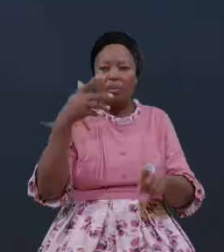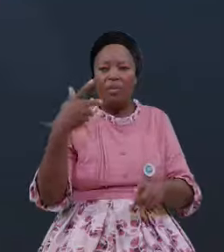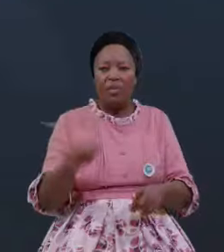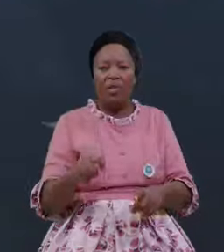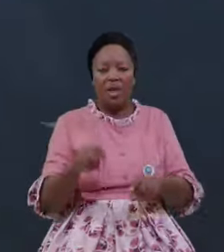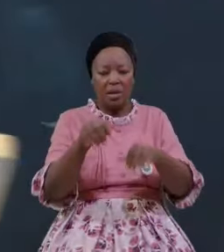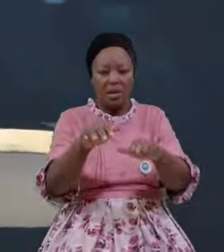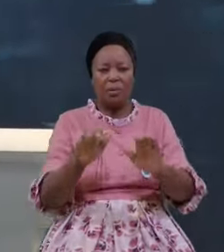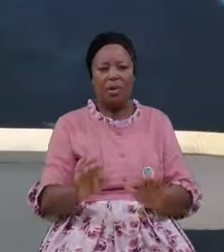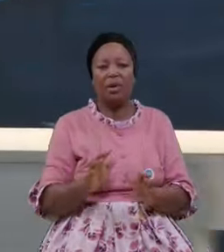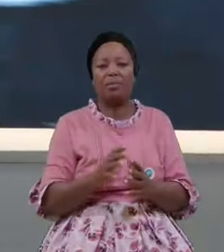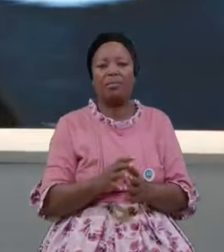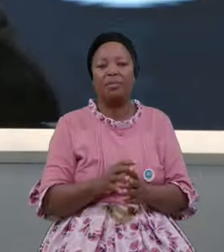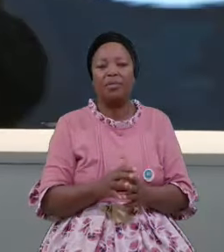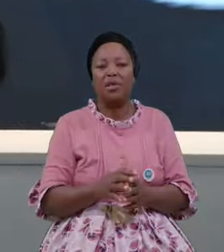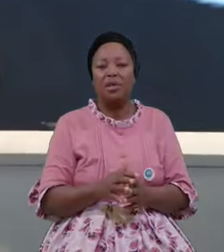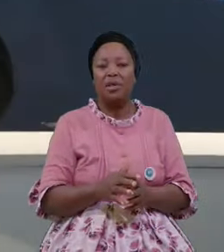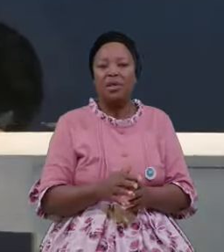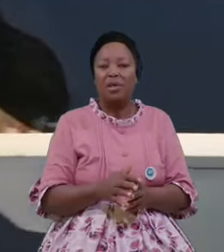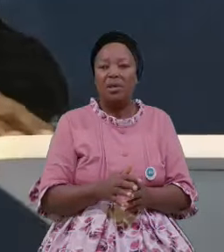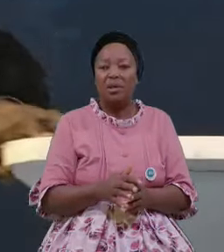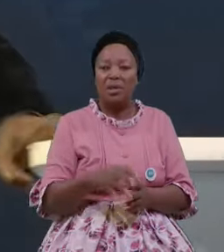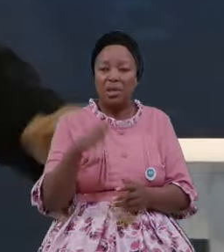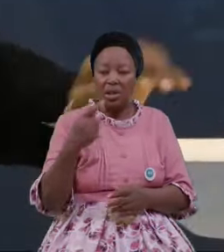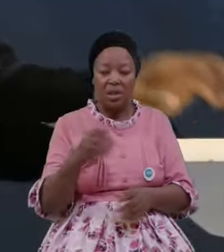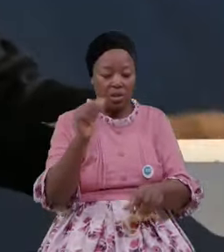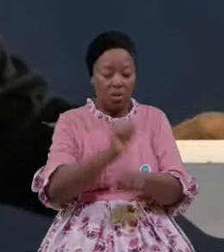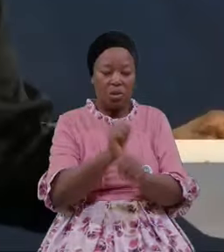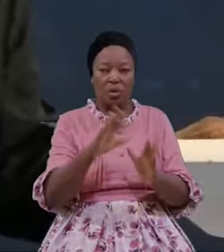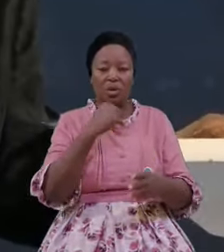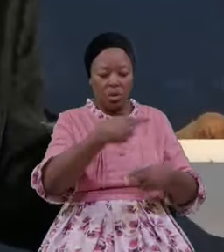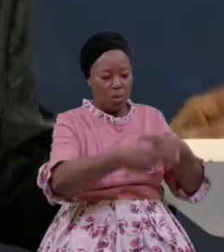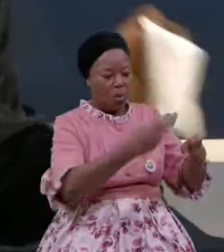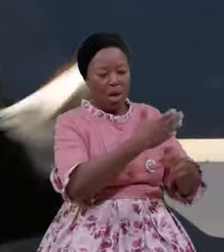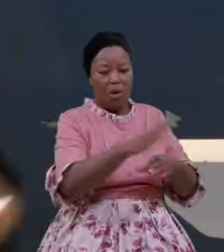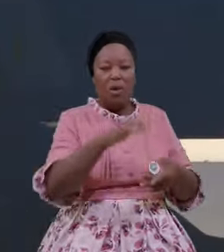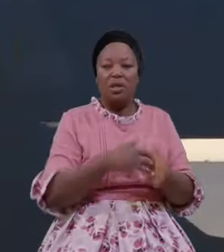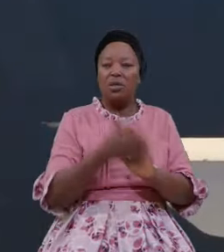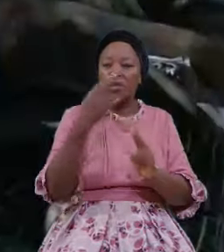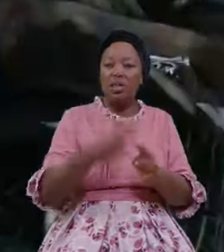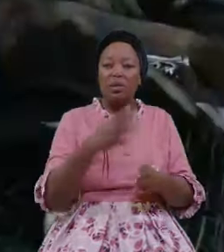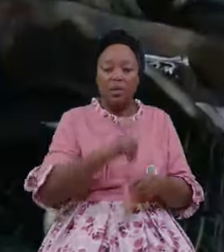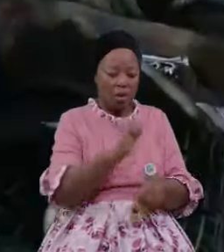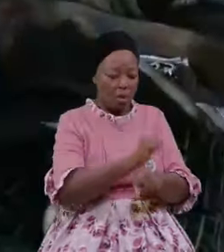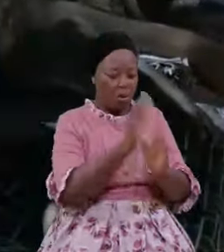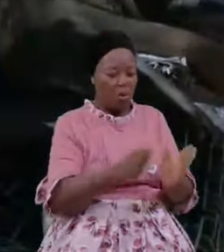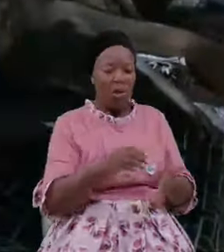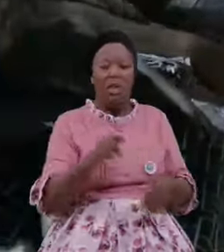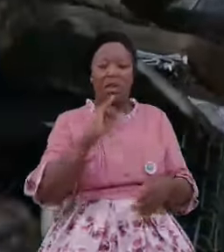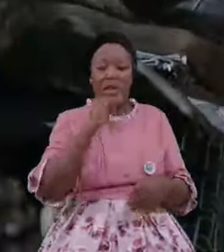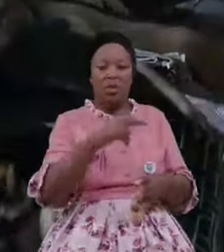sepulchre. The stone is rolled away. I said the stone is rolled away.